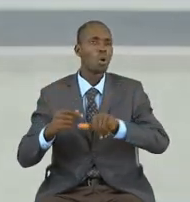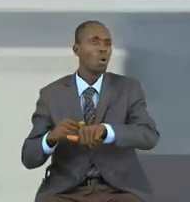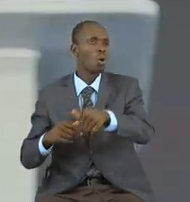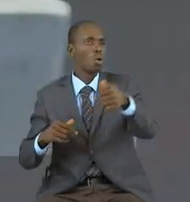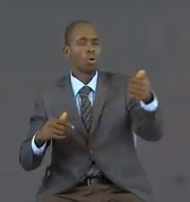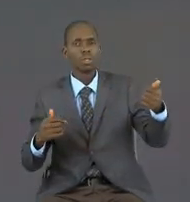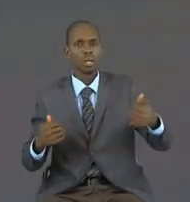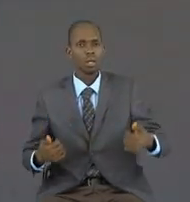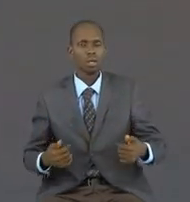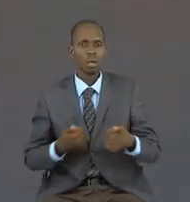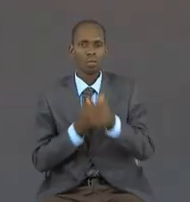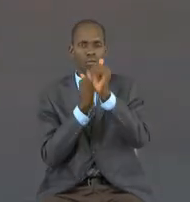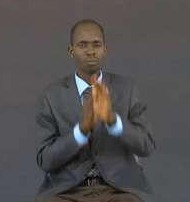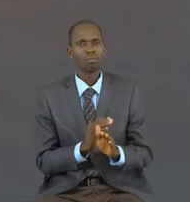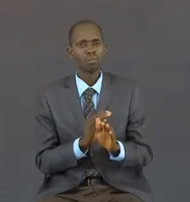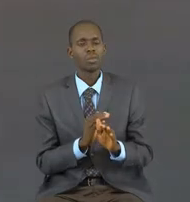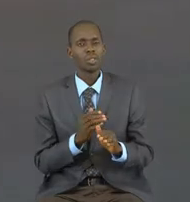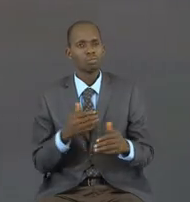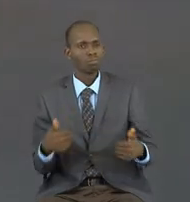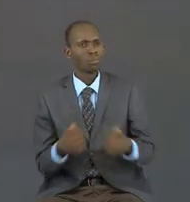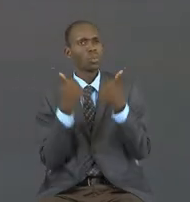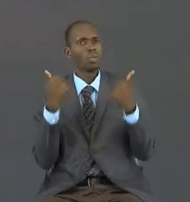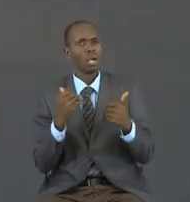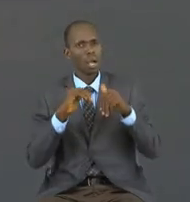him. How could you? You are